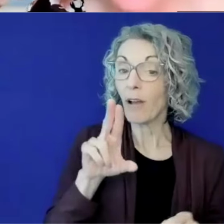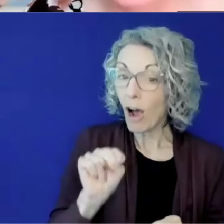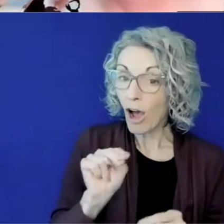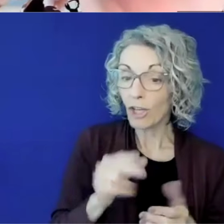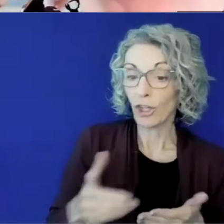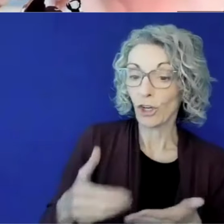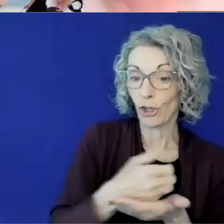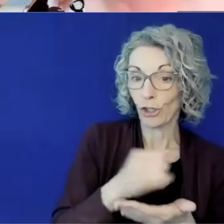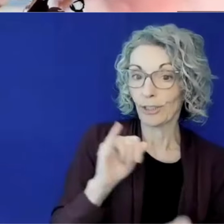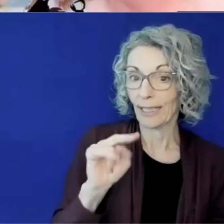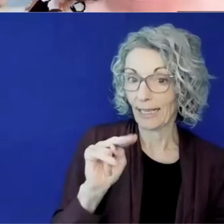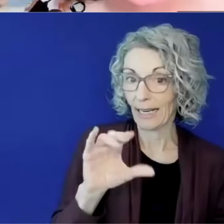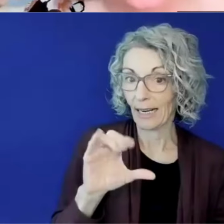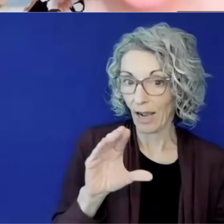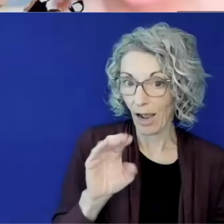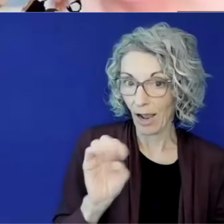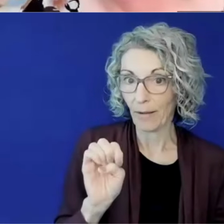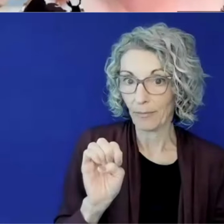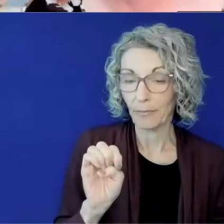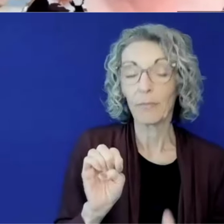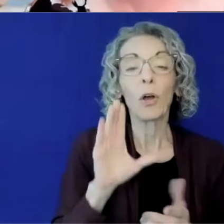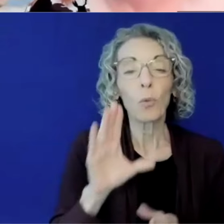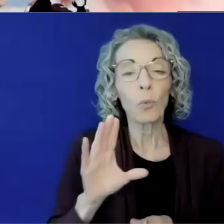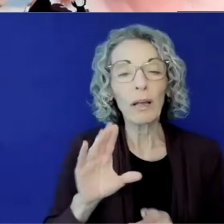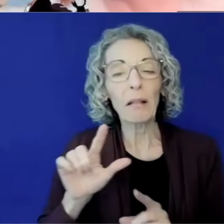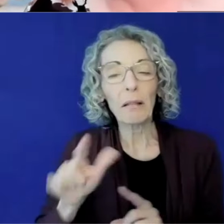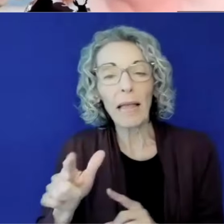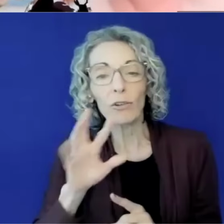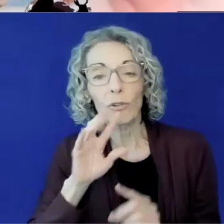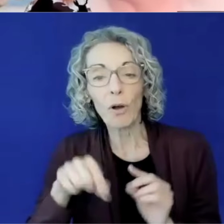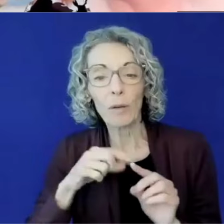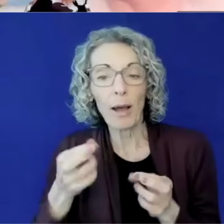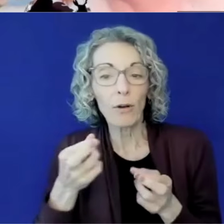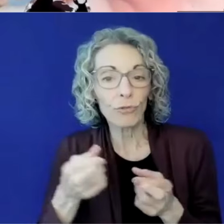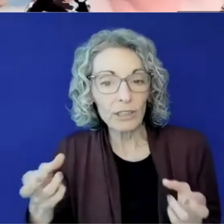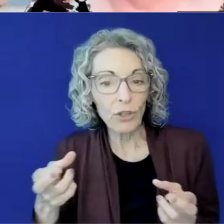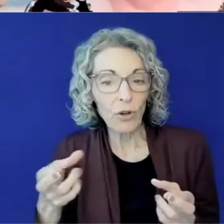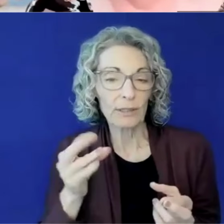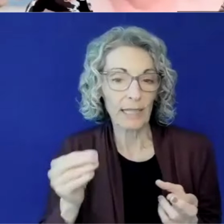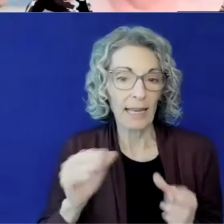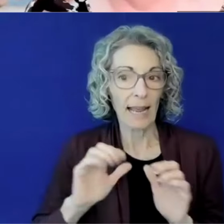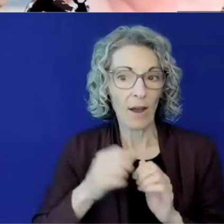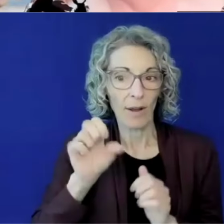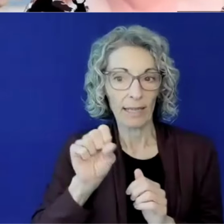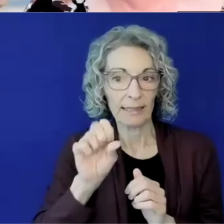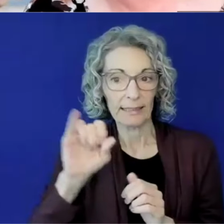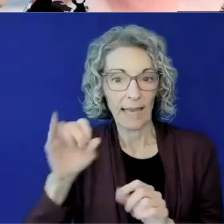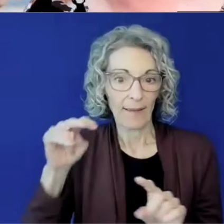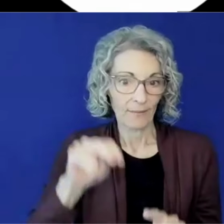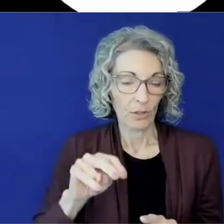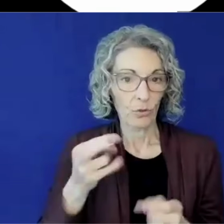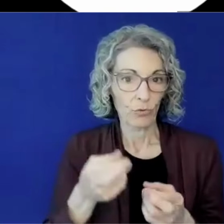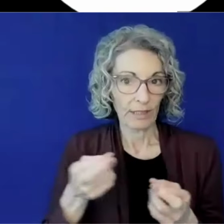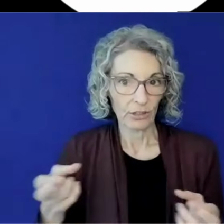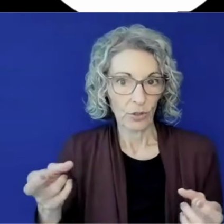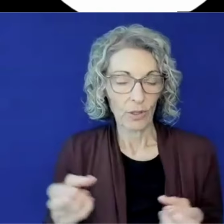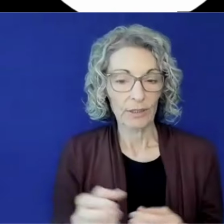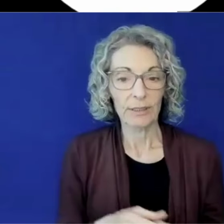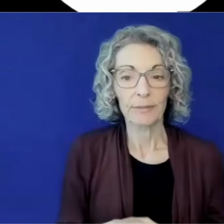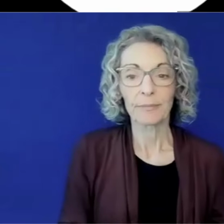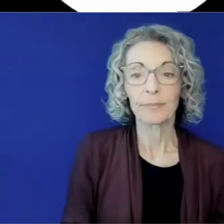I move on and I talk about resources and how SSI treats resources. I'm having trouble with